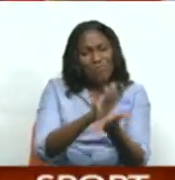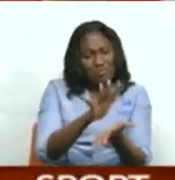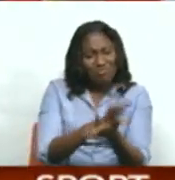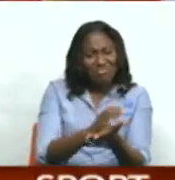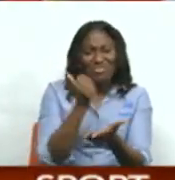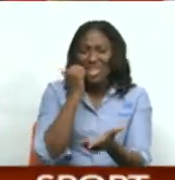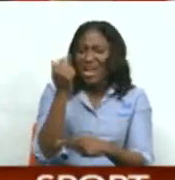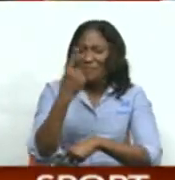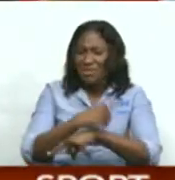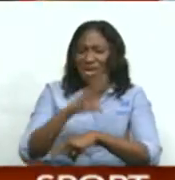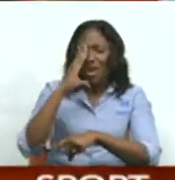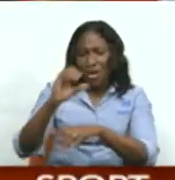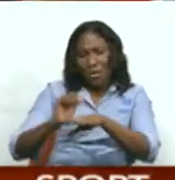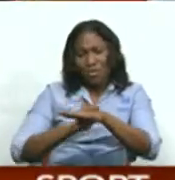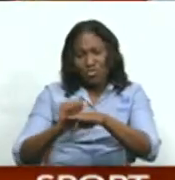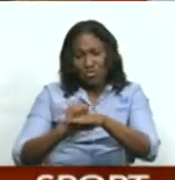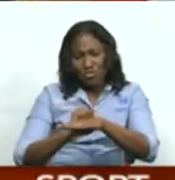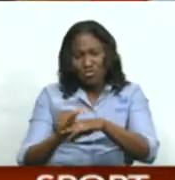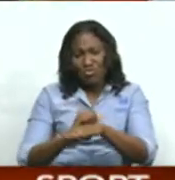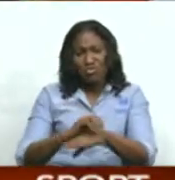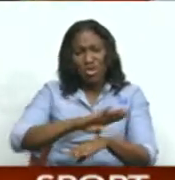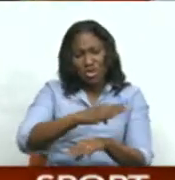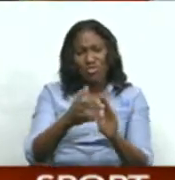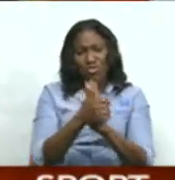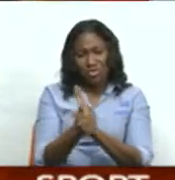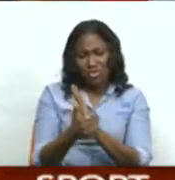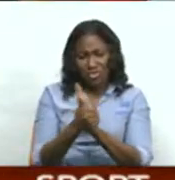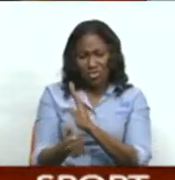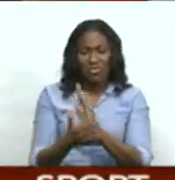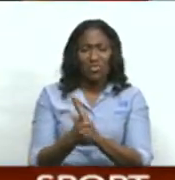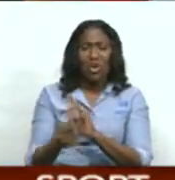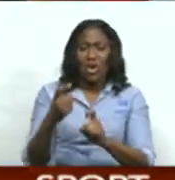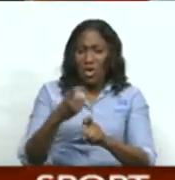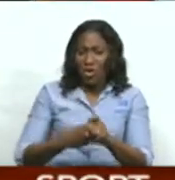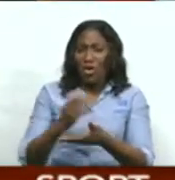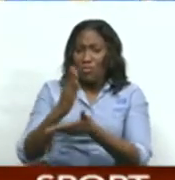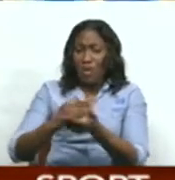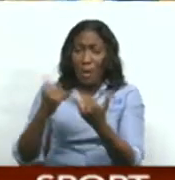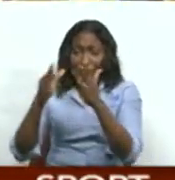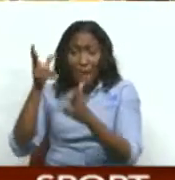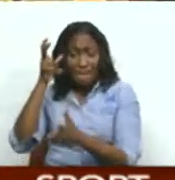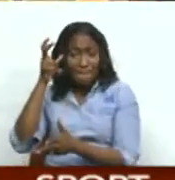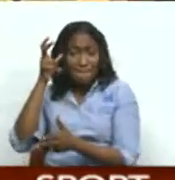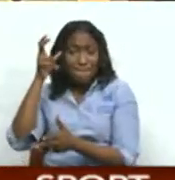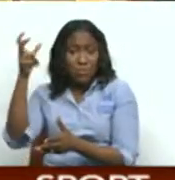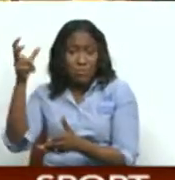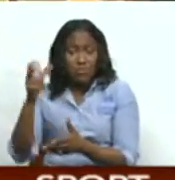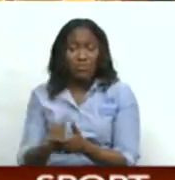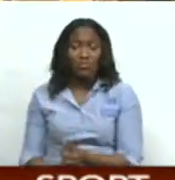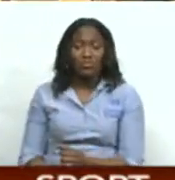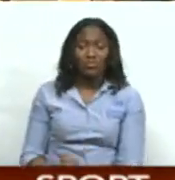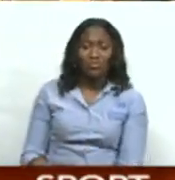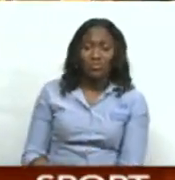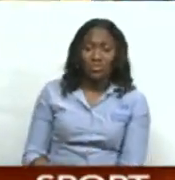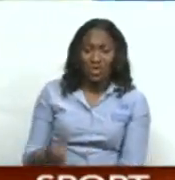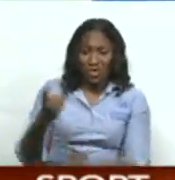will learn specific areas under the guidance of Queen's Park player Eric Garcia and Jaron Ned from Cane Farm Cricket